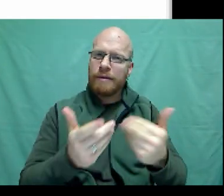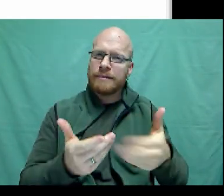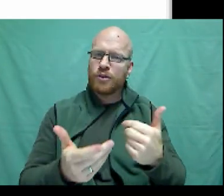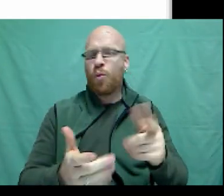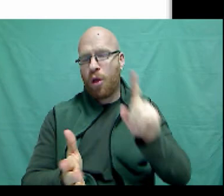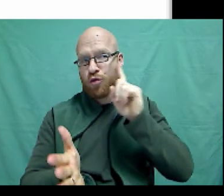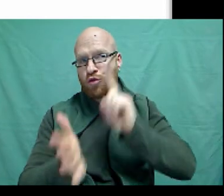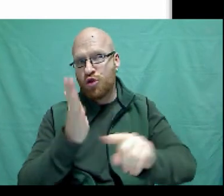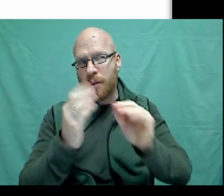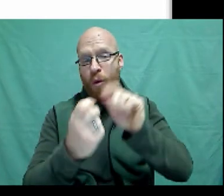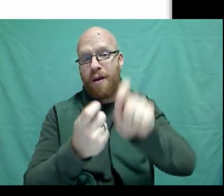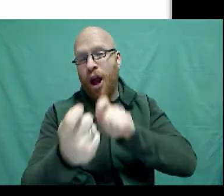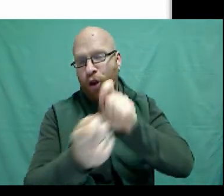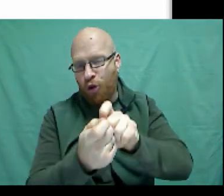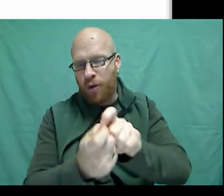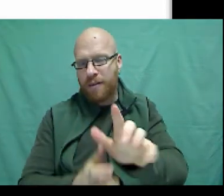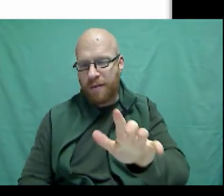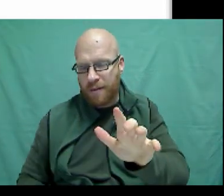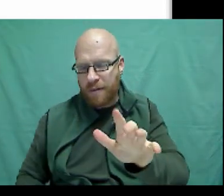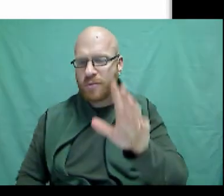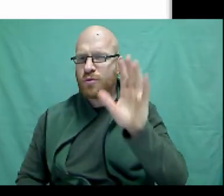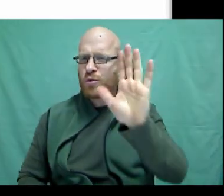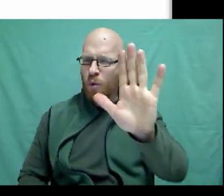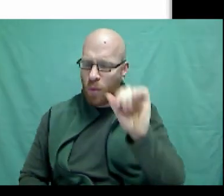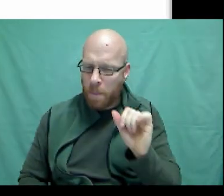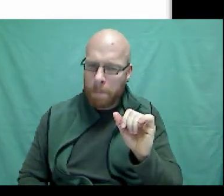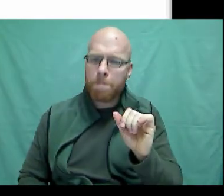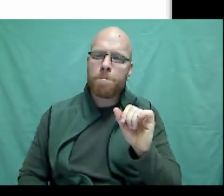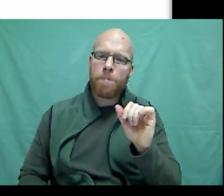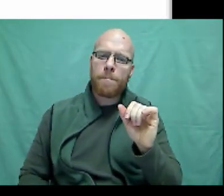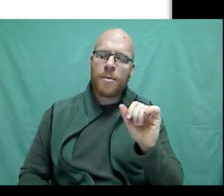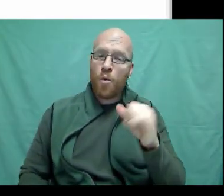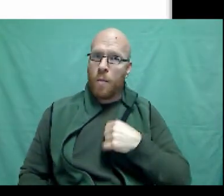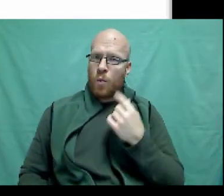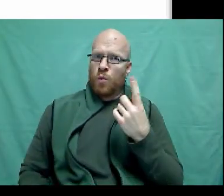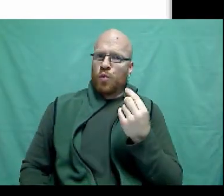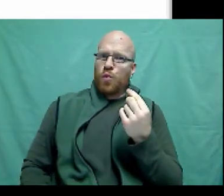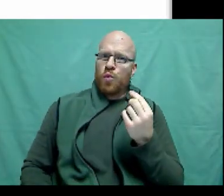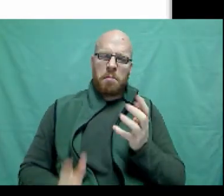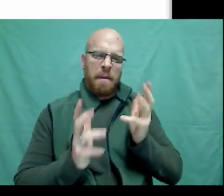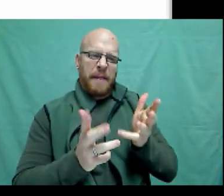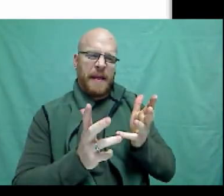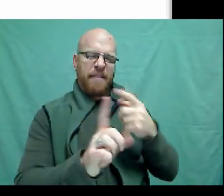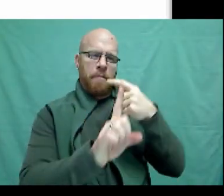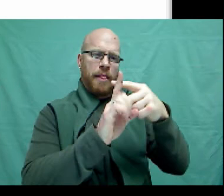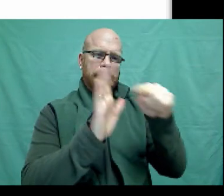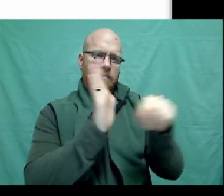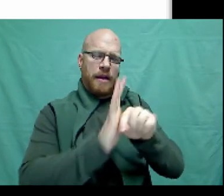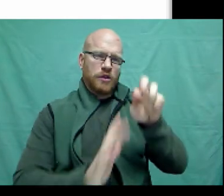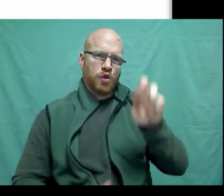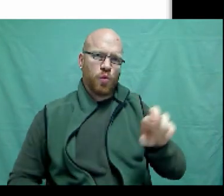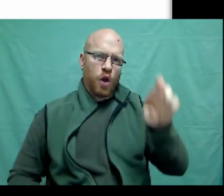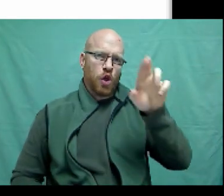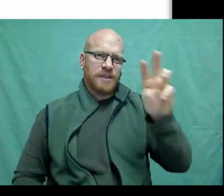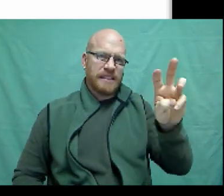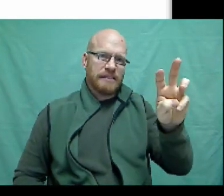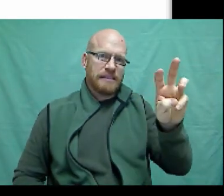6 as it is. It's more accurate. And it will check more accurately in the future, so we'll leave it the way it is.